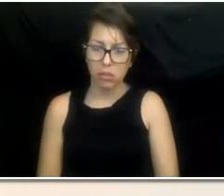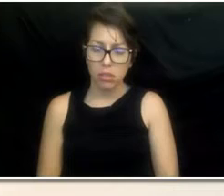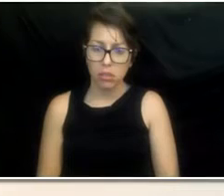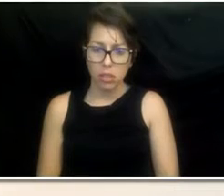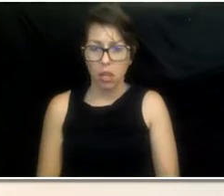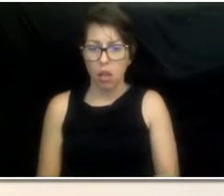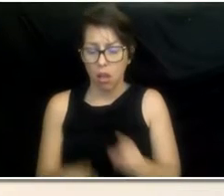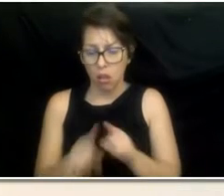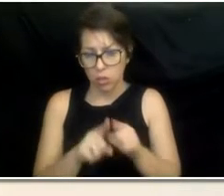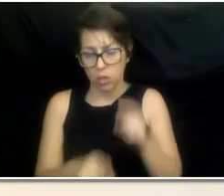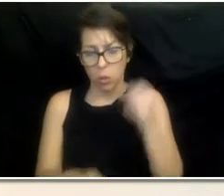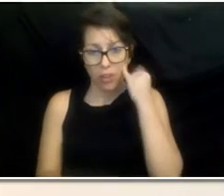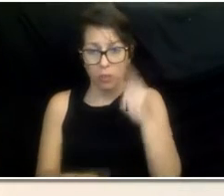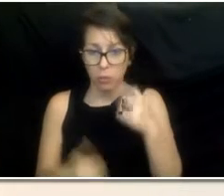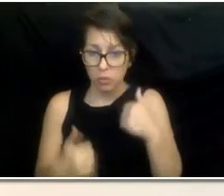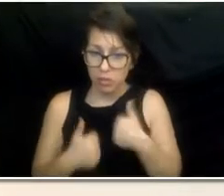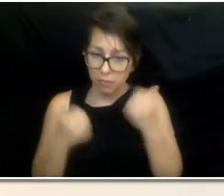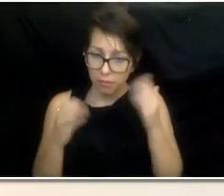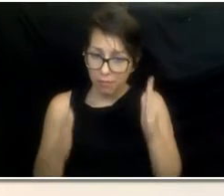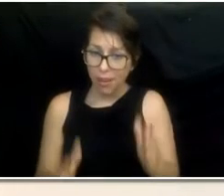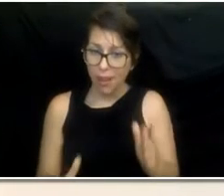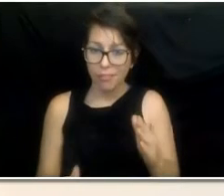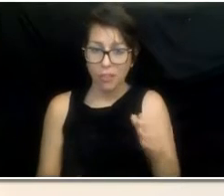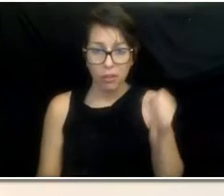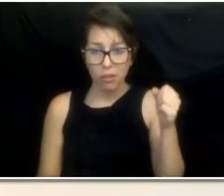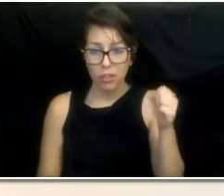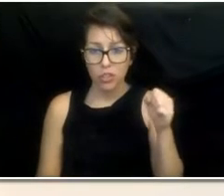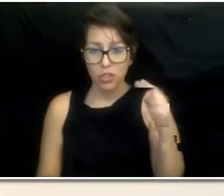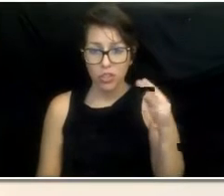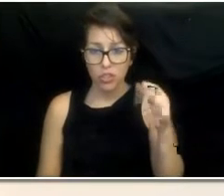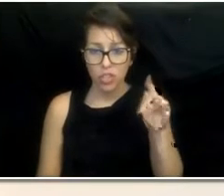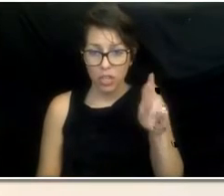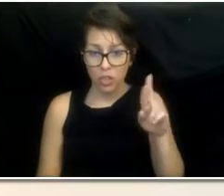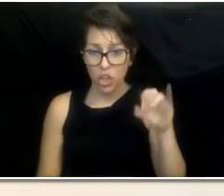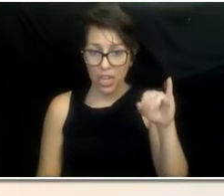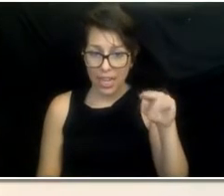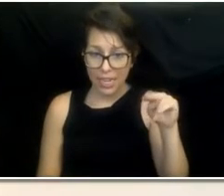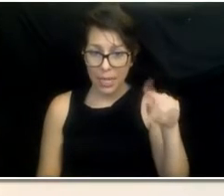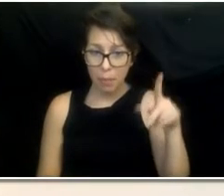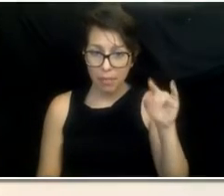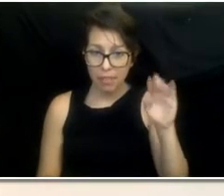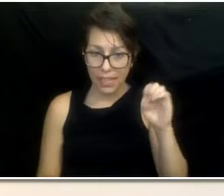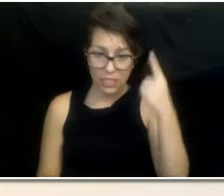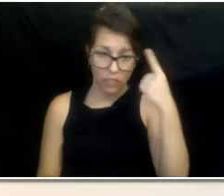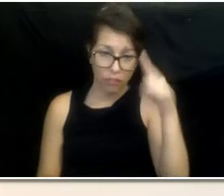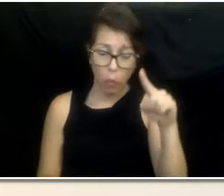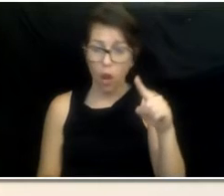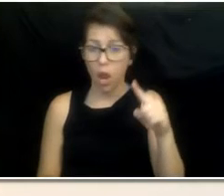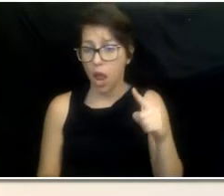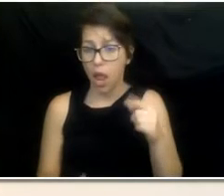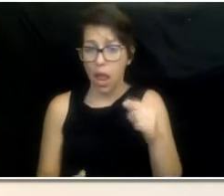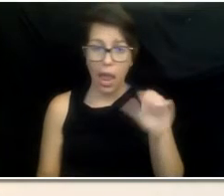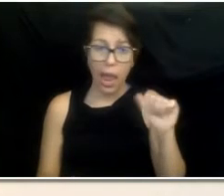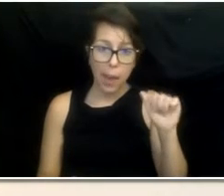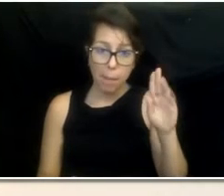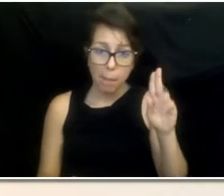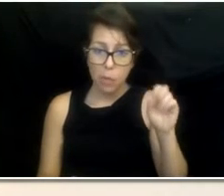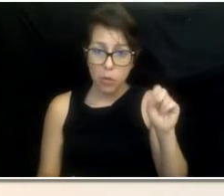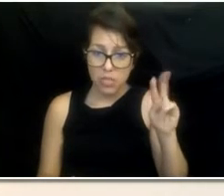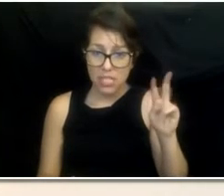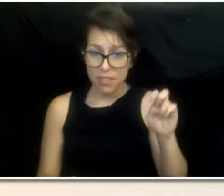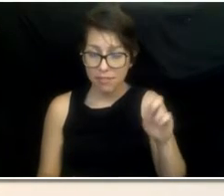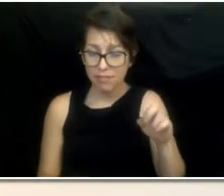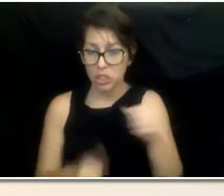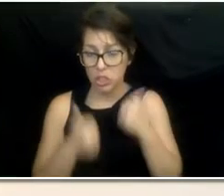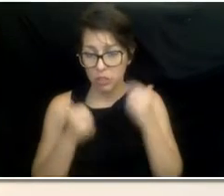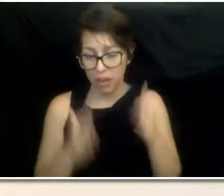in a holding pattern enduring more anxiety and abuse I'm grounding you with these experiences because ask you